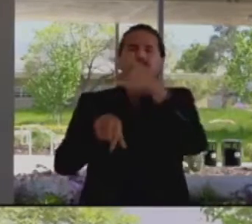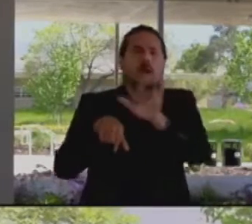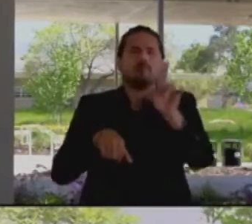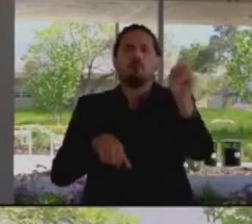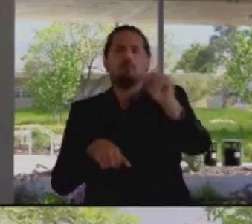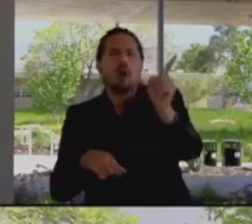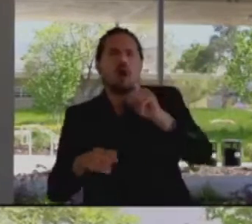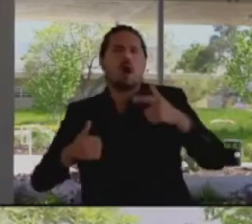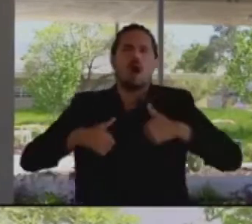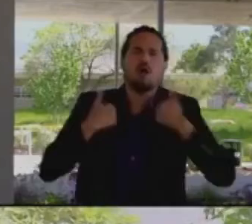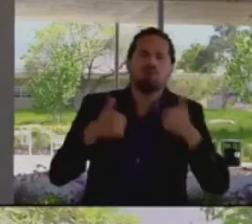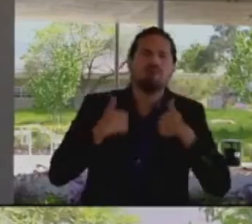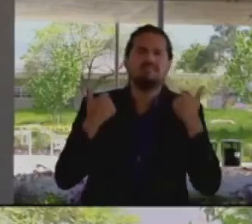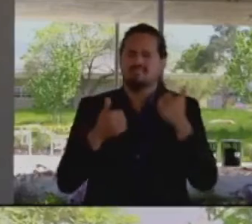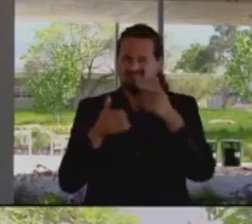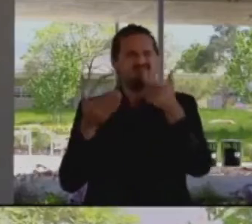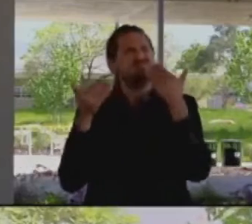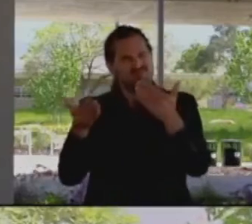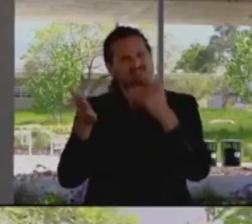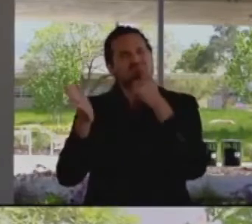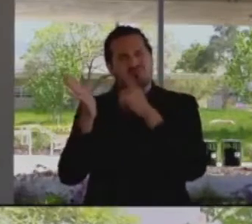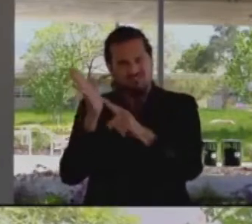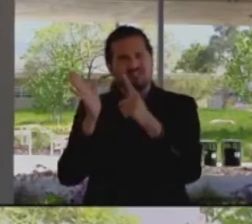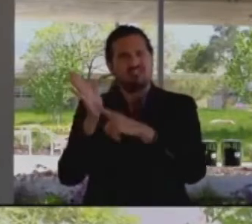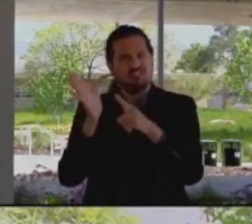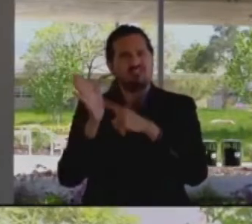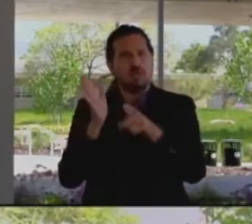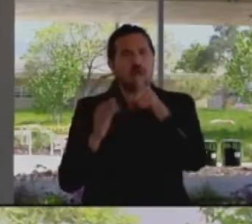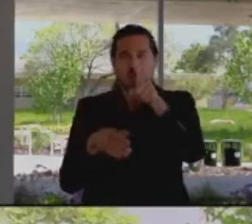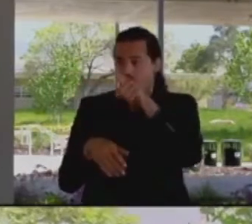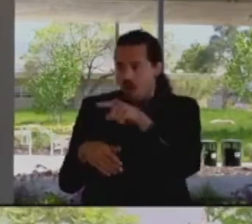here in East San Jose. Help us get there.